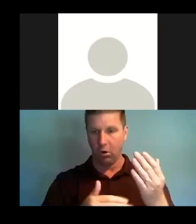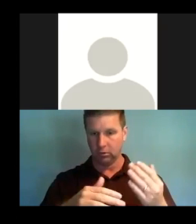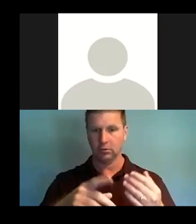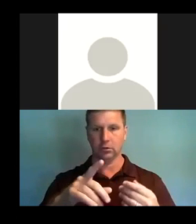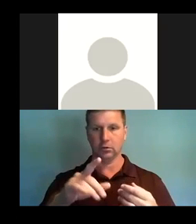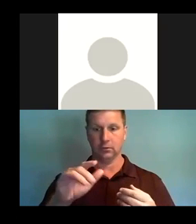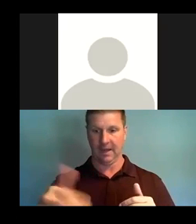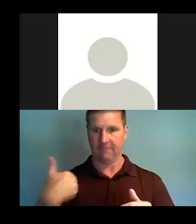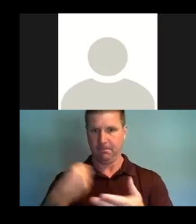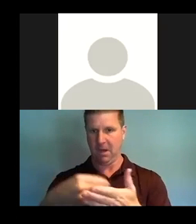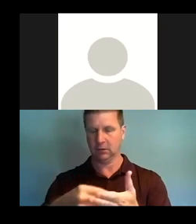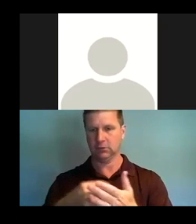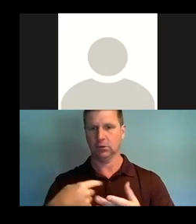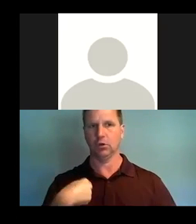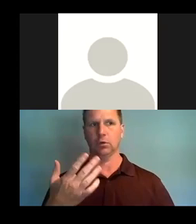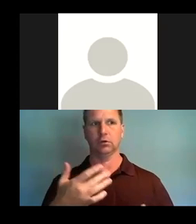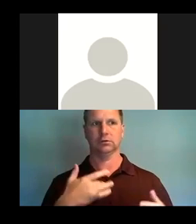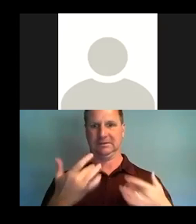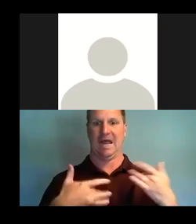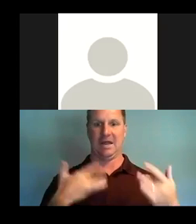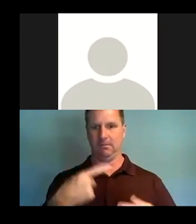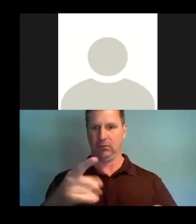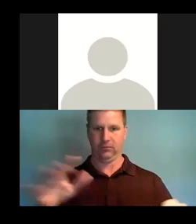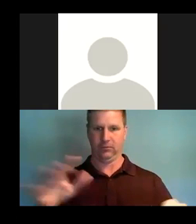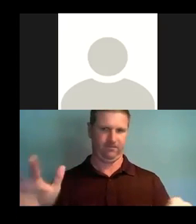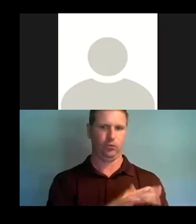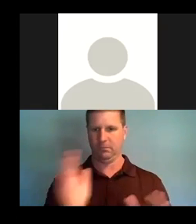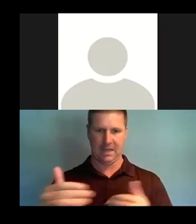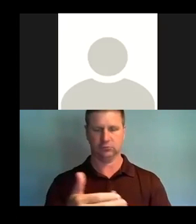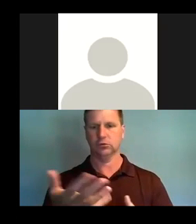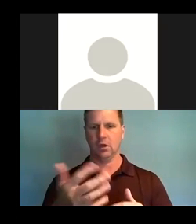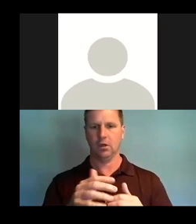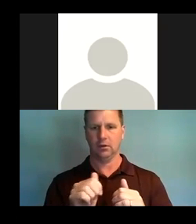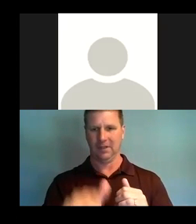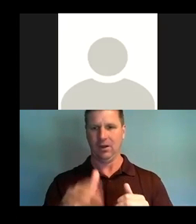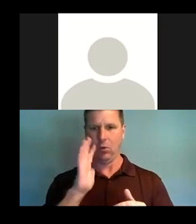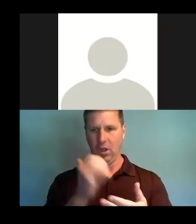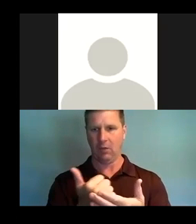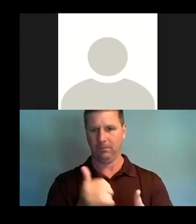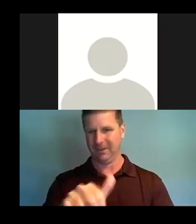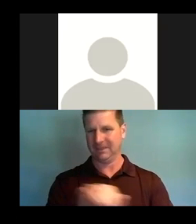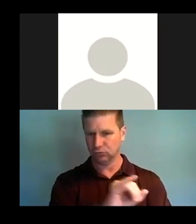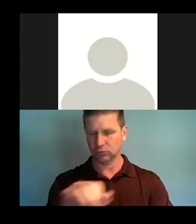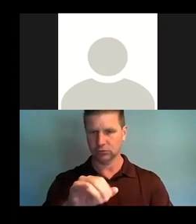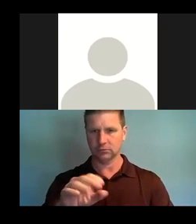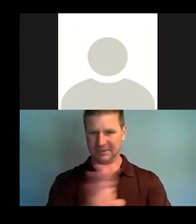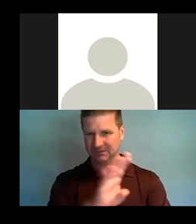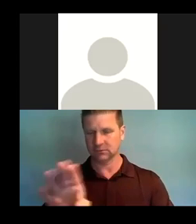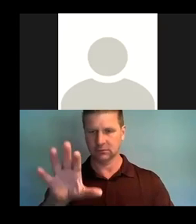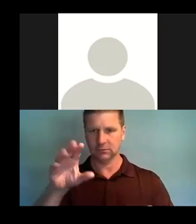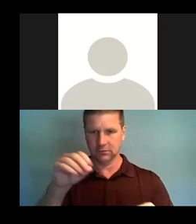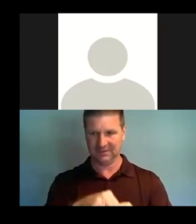dollars. And so we're excited about the entire package and how that might really help the industry inside the city.